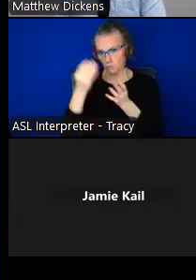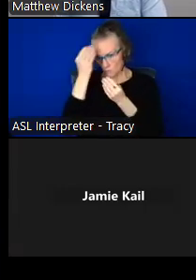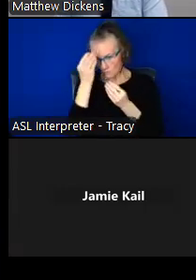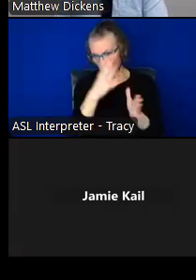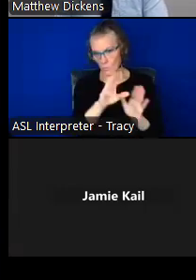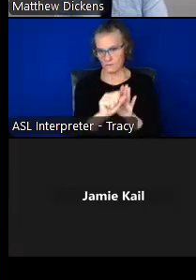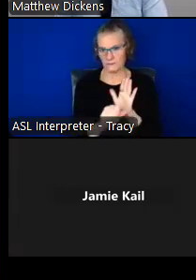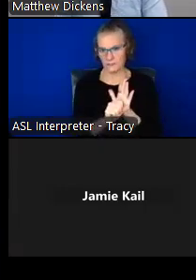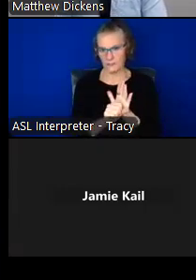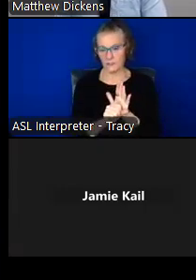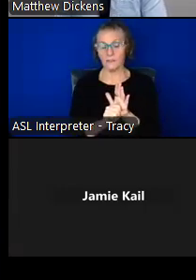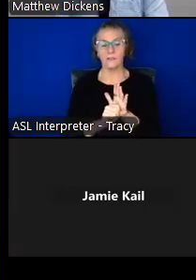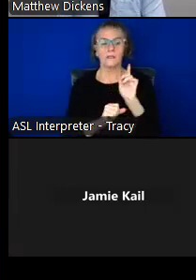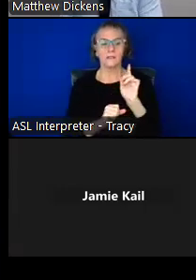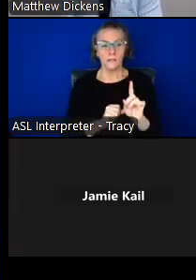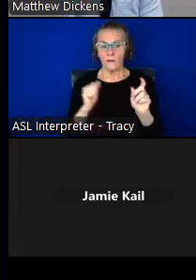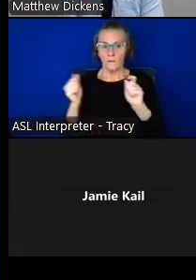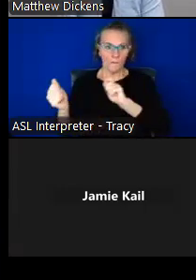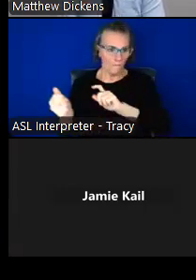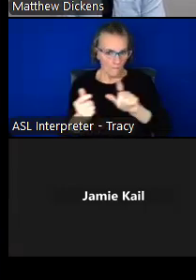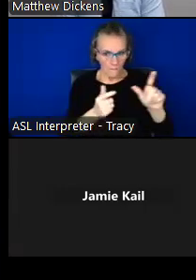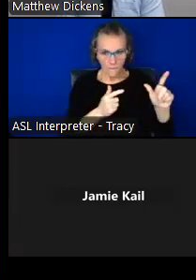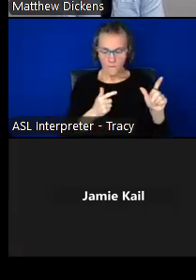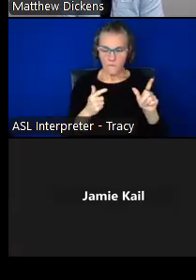state, and all of our